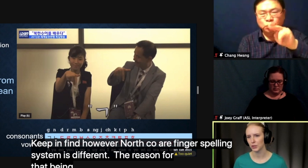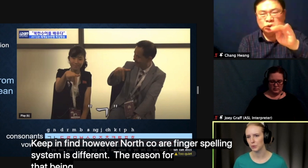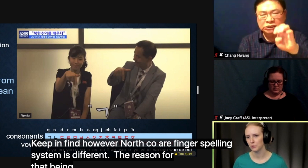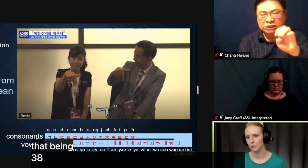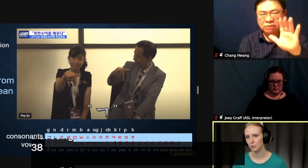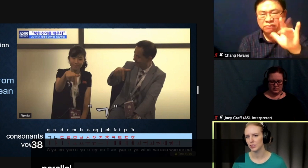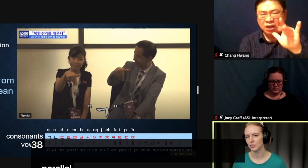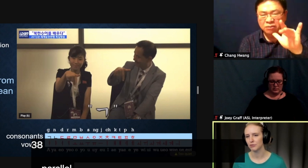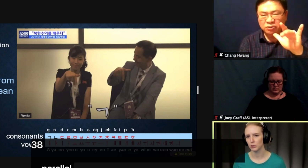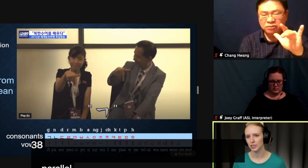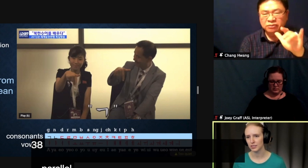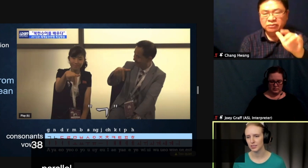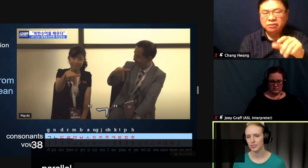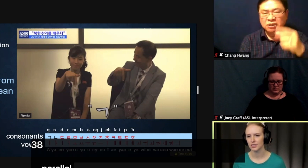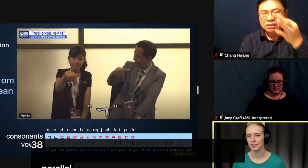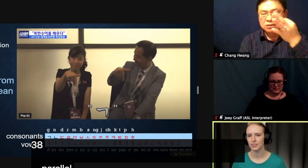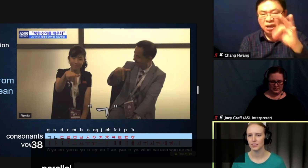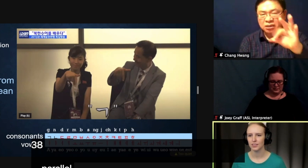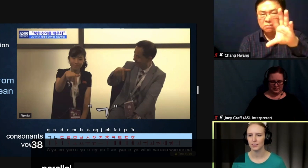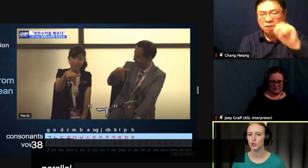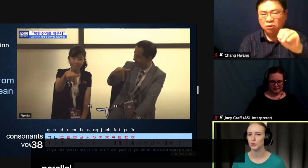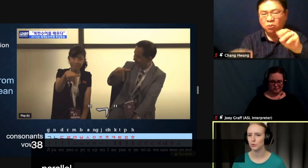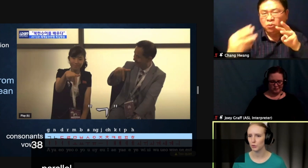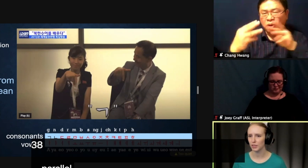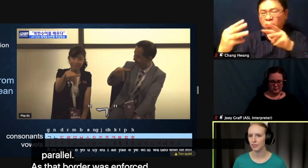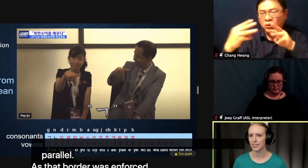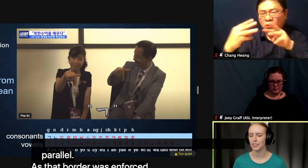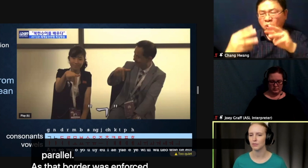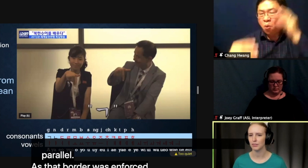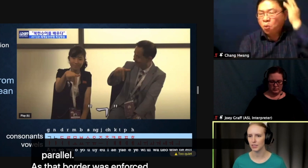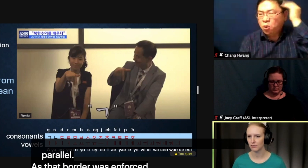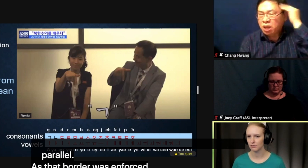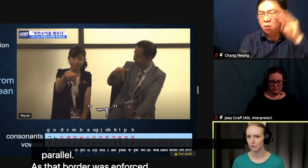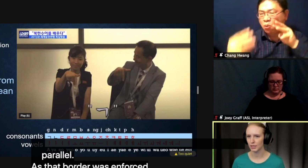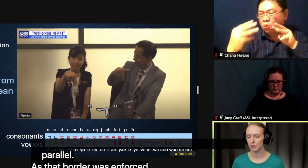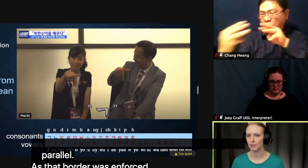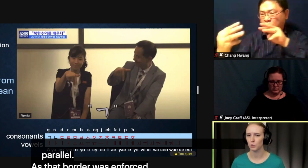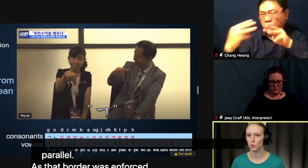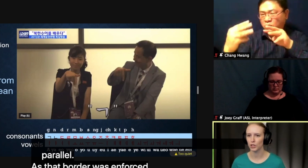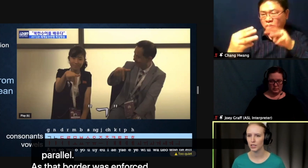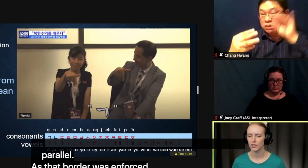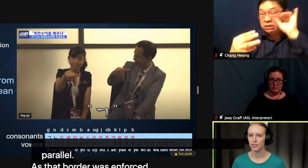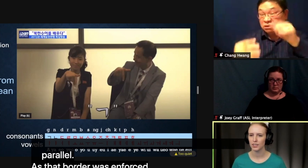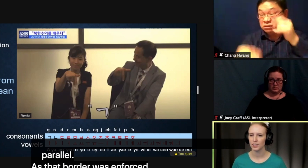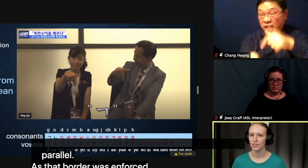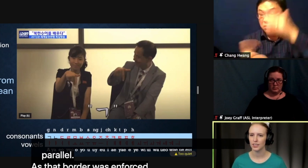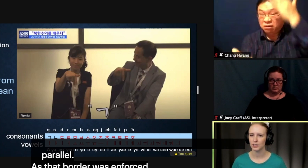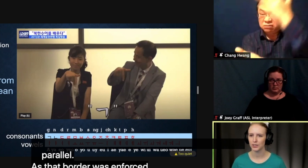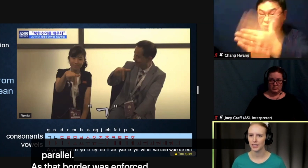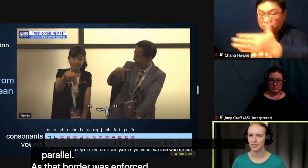As that border was enforced, it was June 25th, 1950, right? We have the